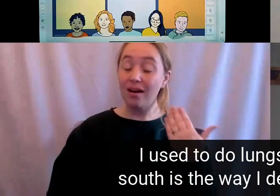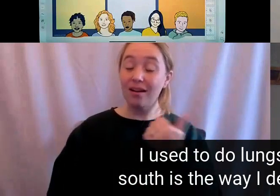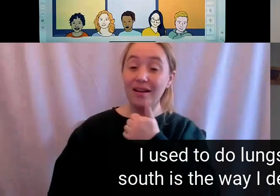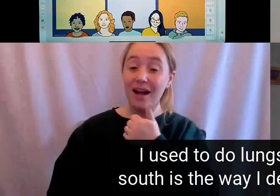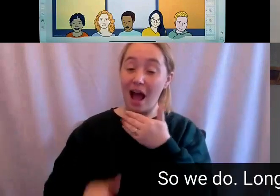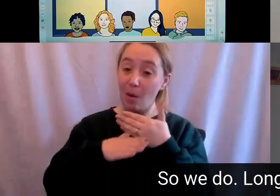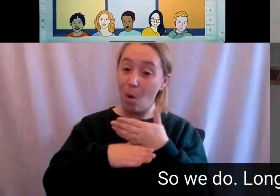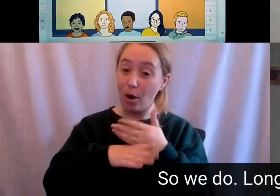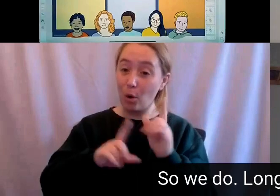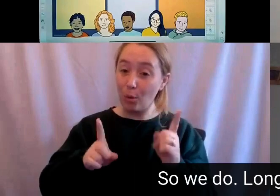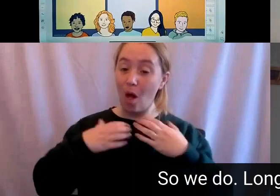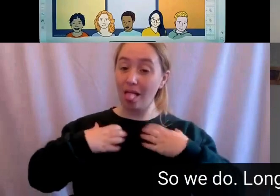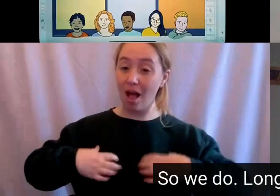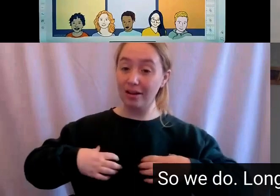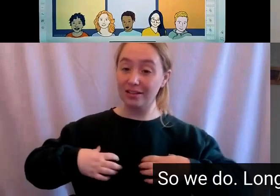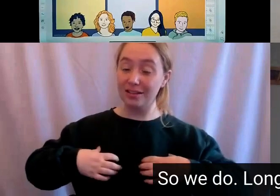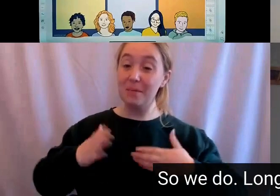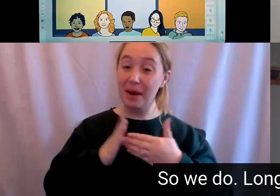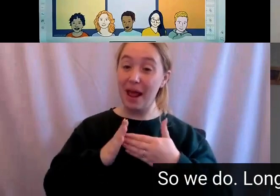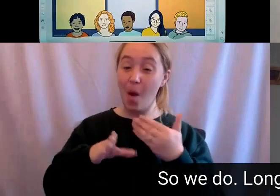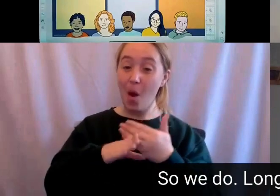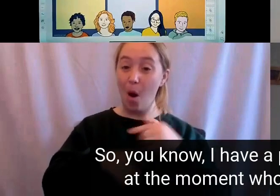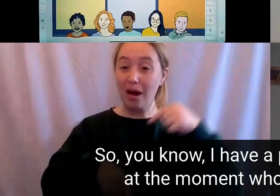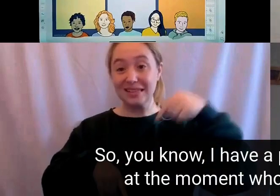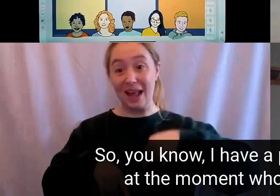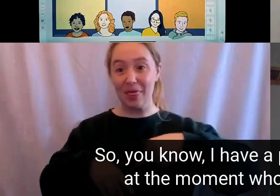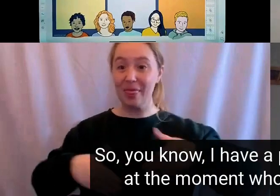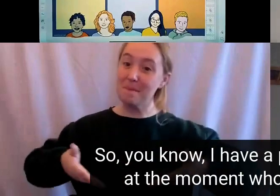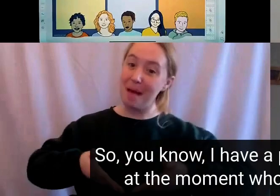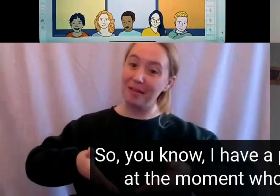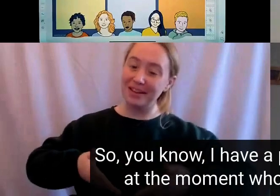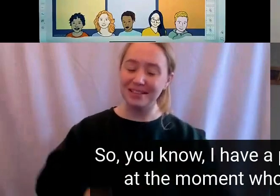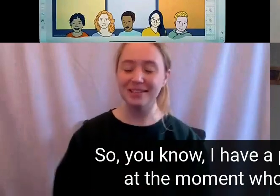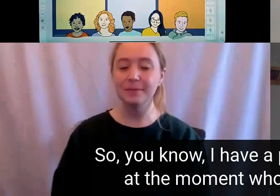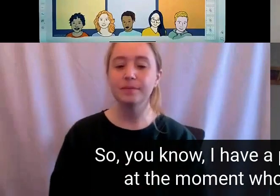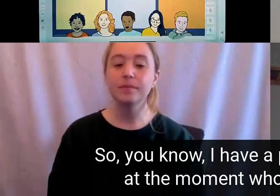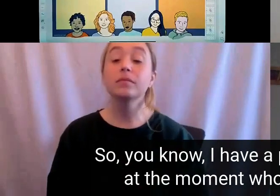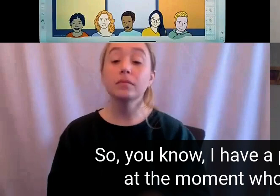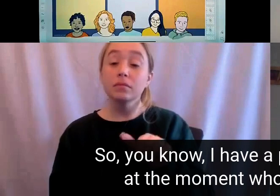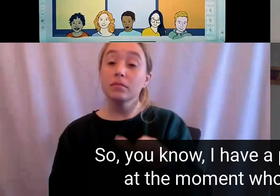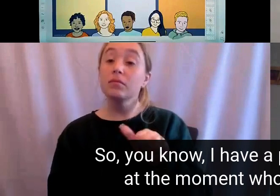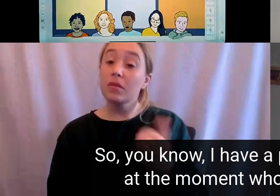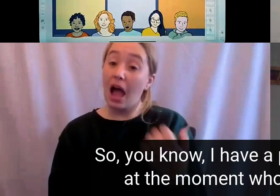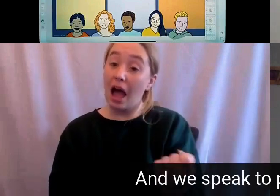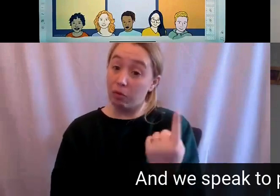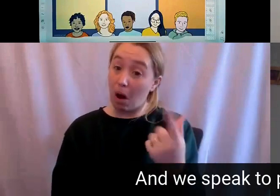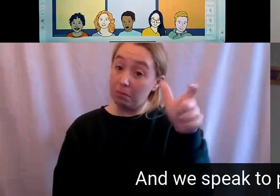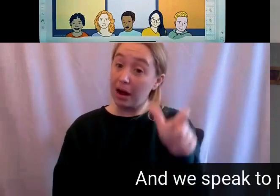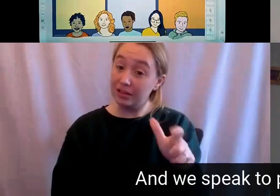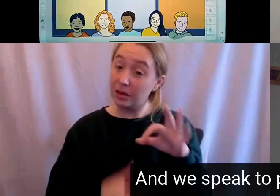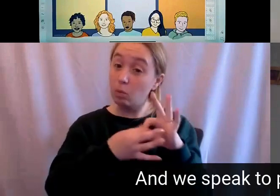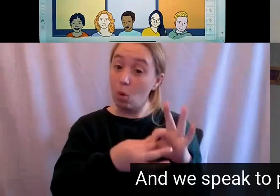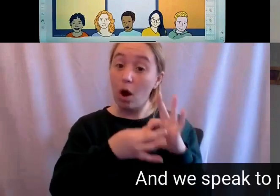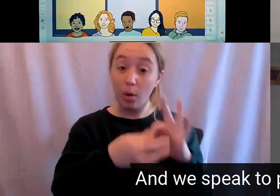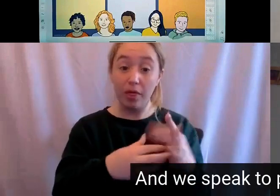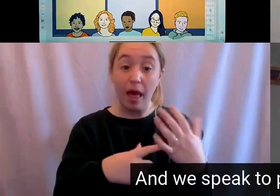people. So we do, long story short. So, you know, I have a patient on the books at the moment who's a spinal injury, and we